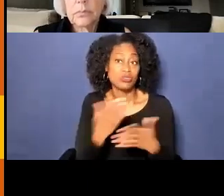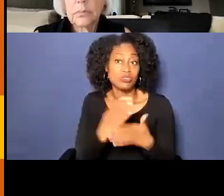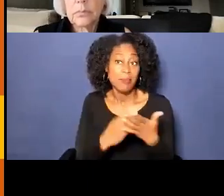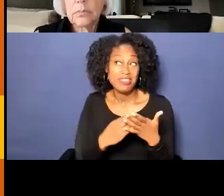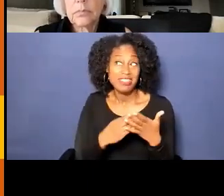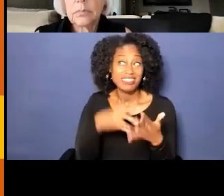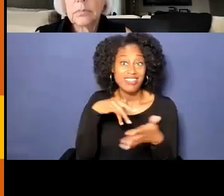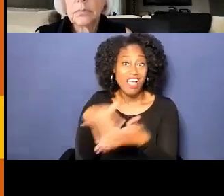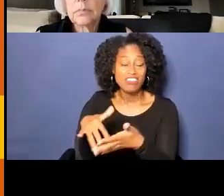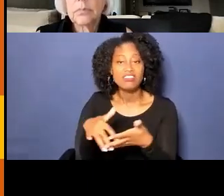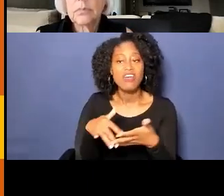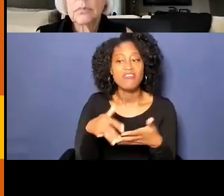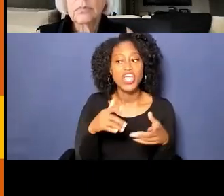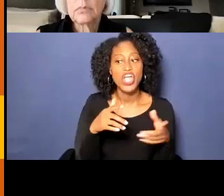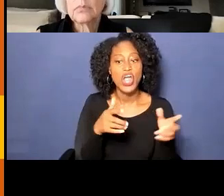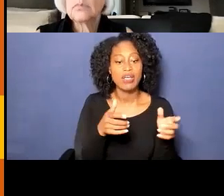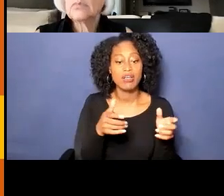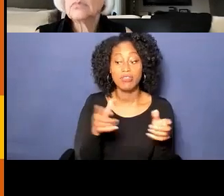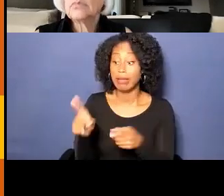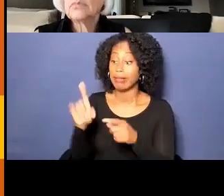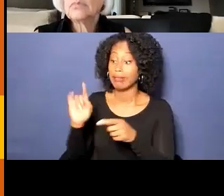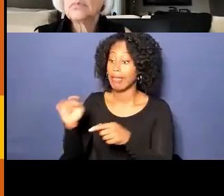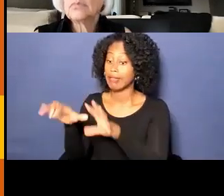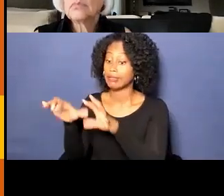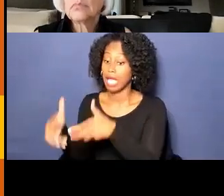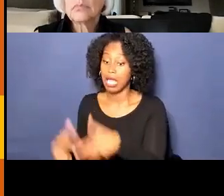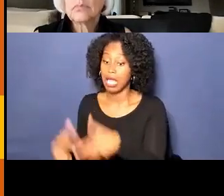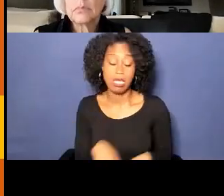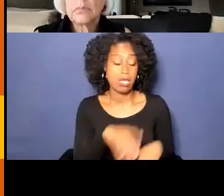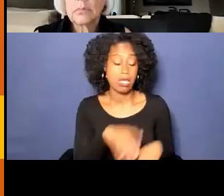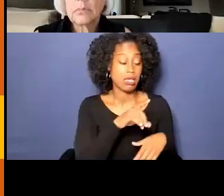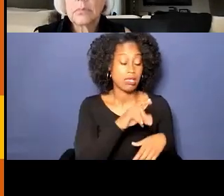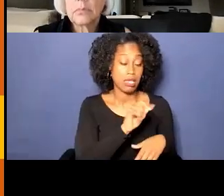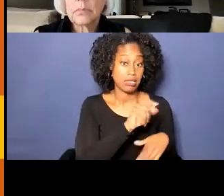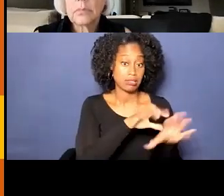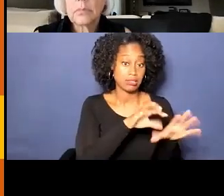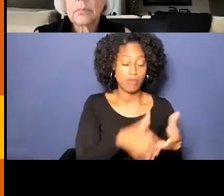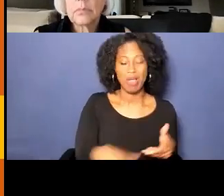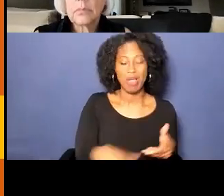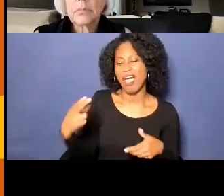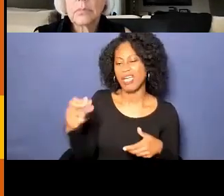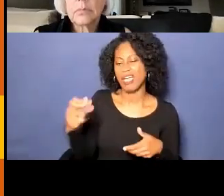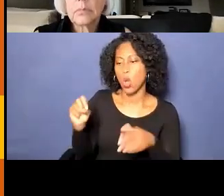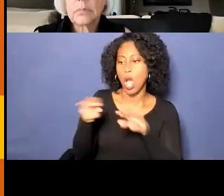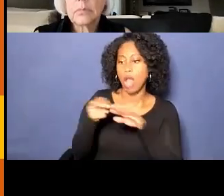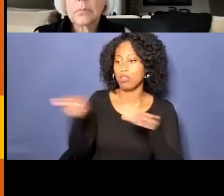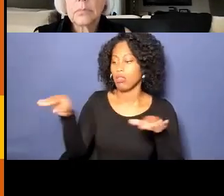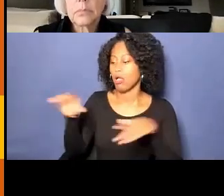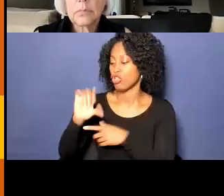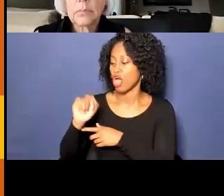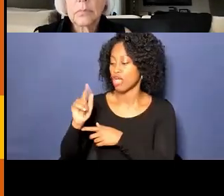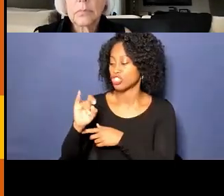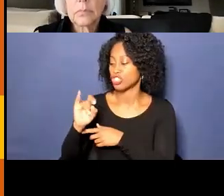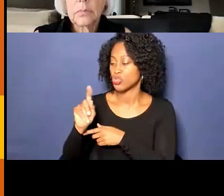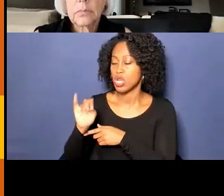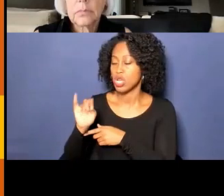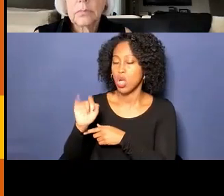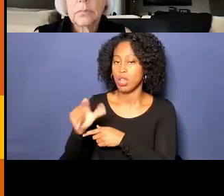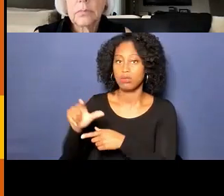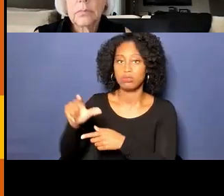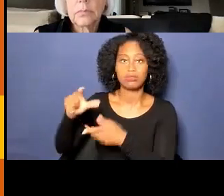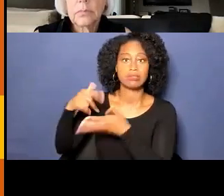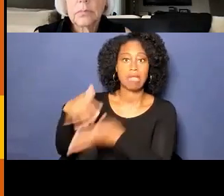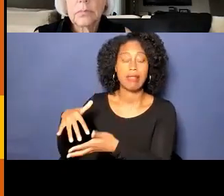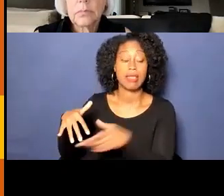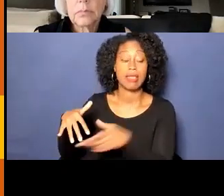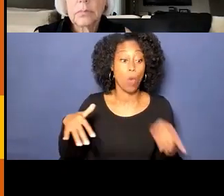data sets. So maybe you are using something like the high school longitudinal study, and you're able to link it to the U.S. Census, for